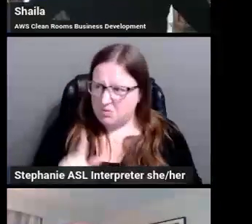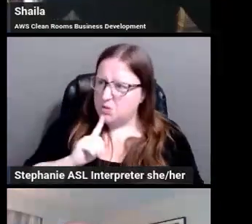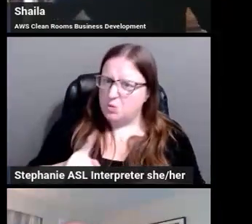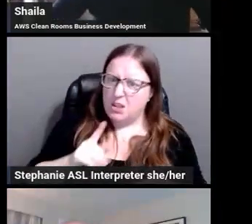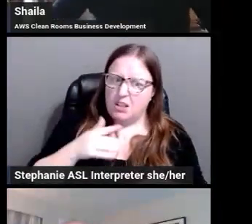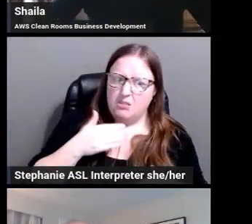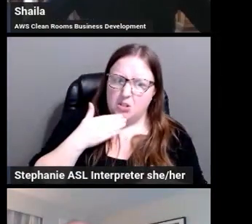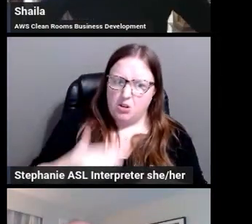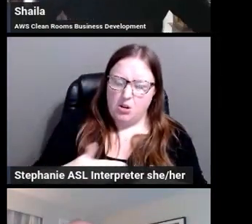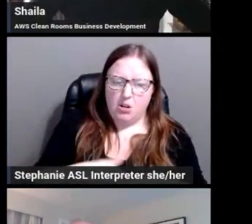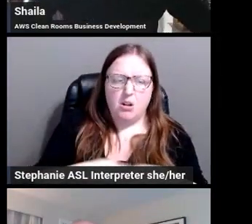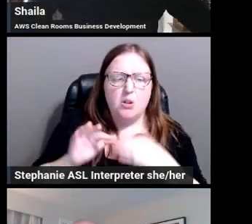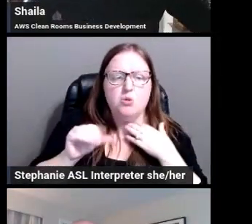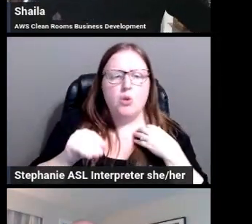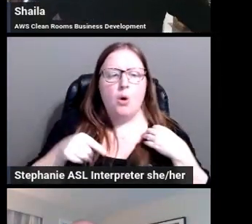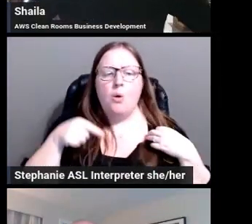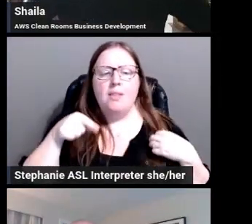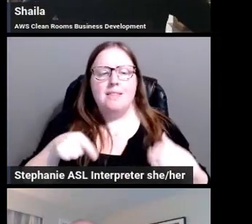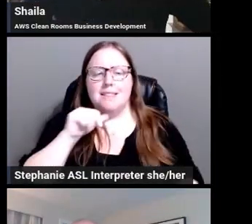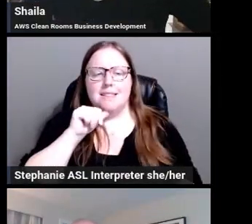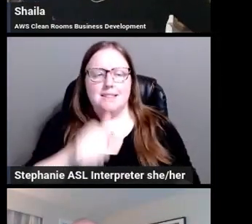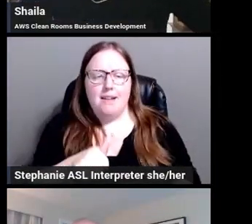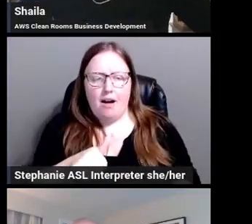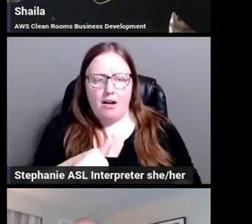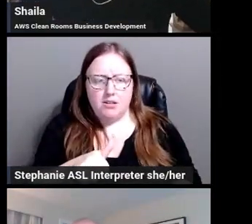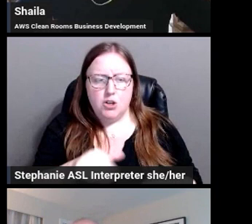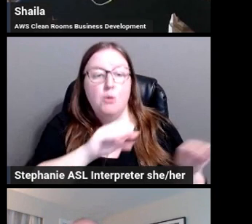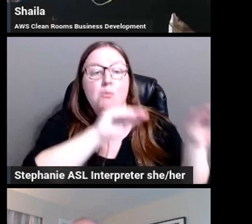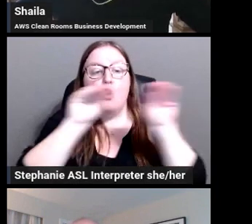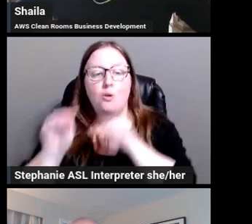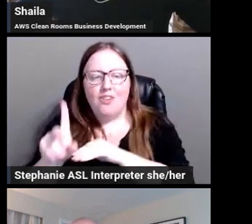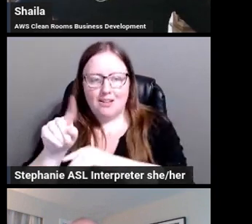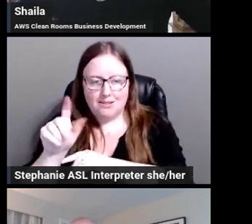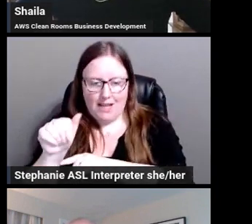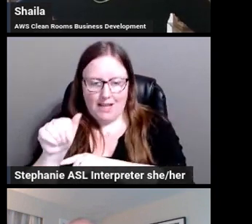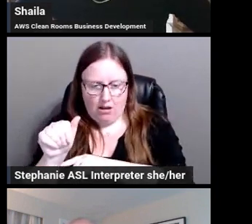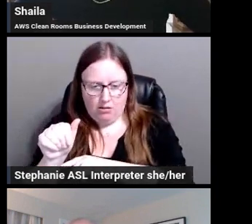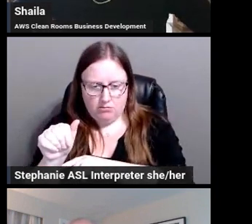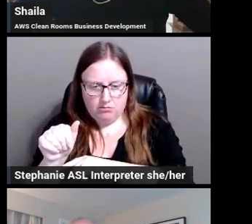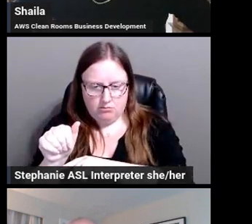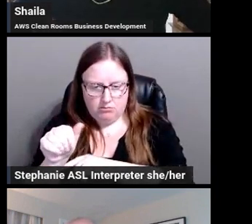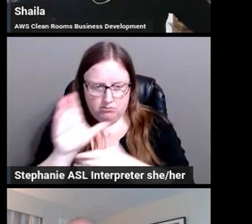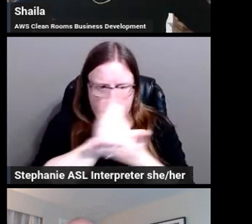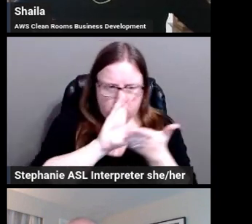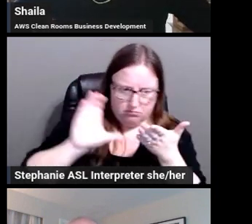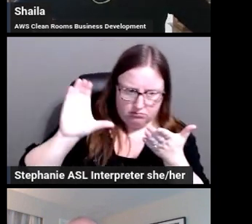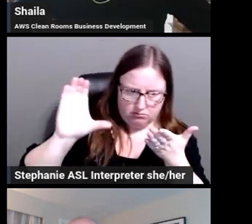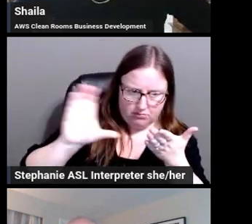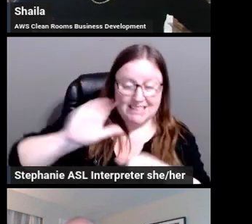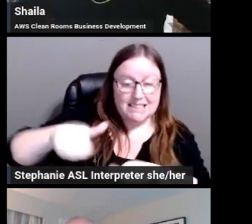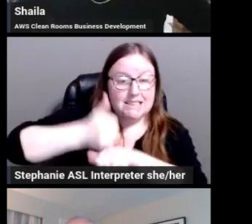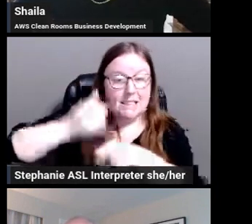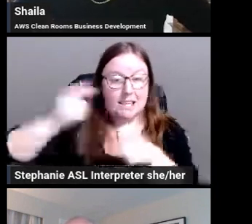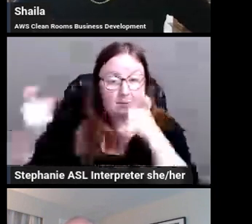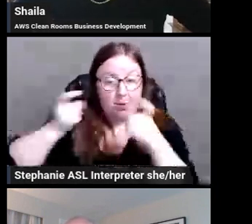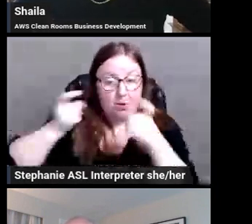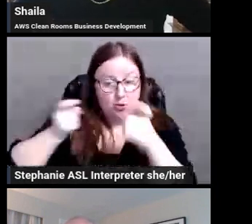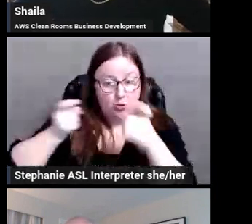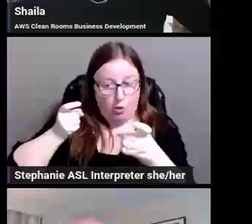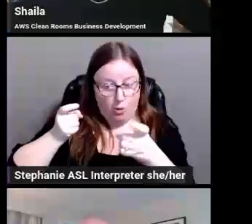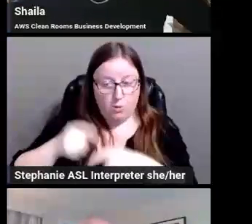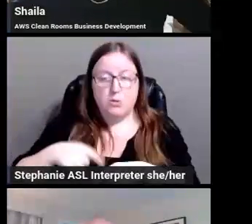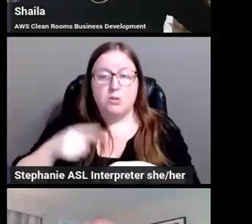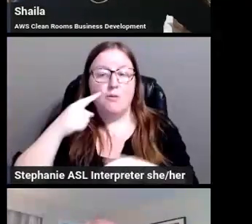go further. This is not moving data, right? This is basically setting up the controls from